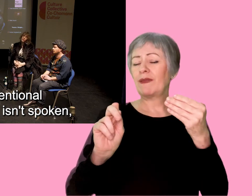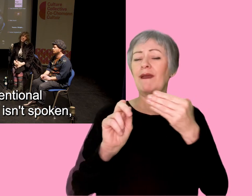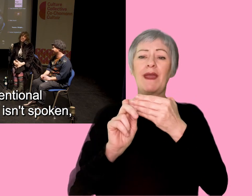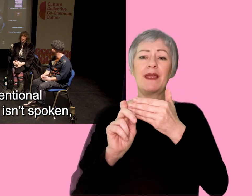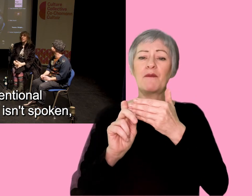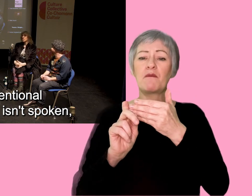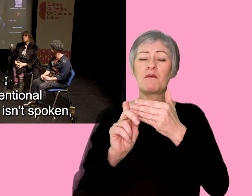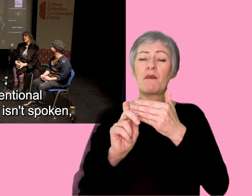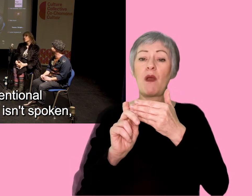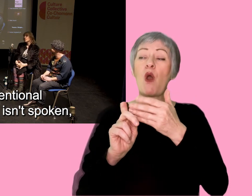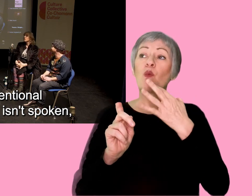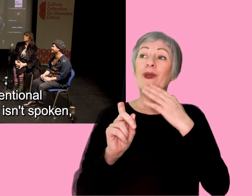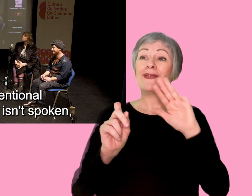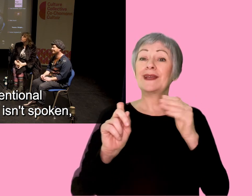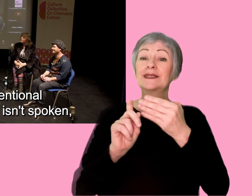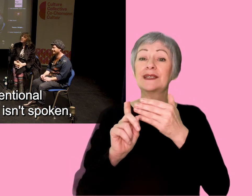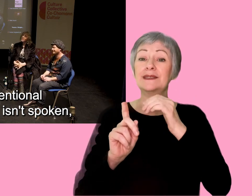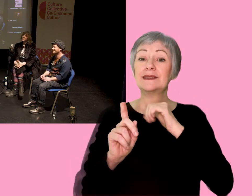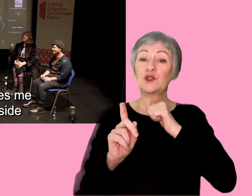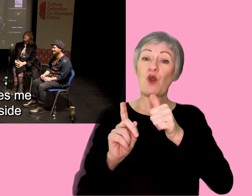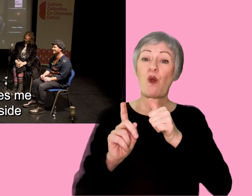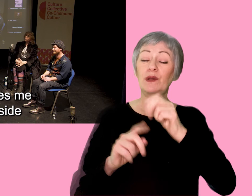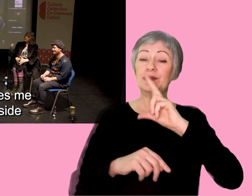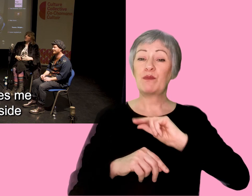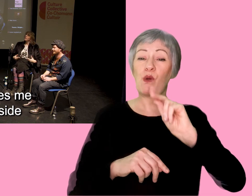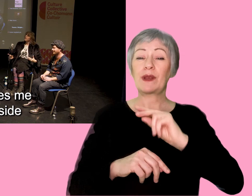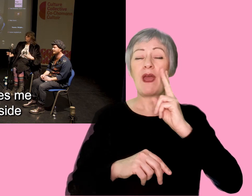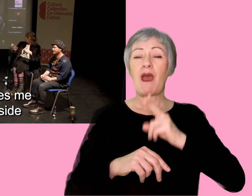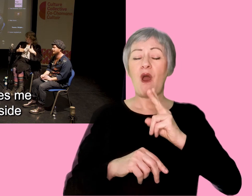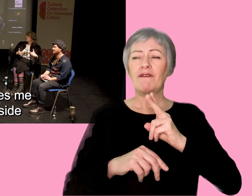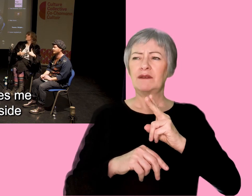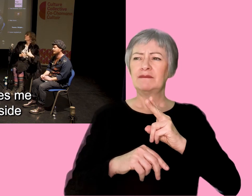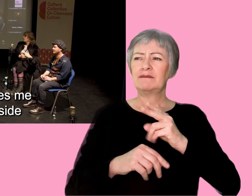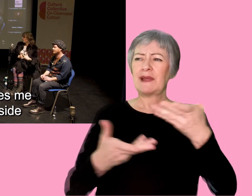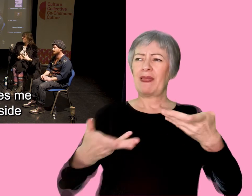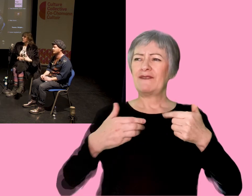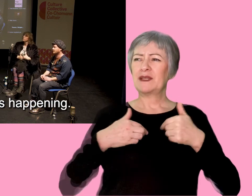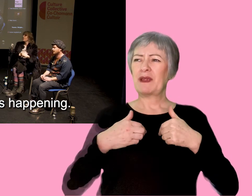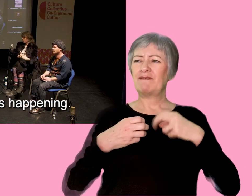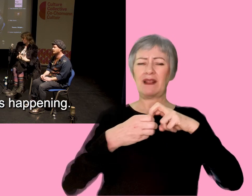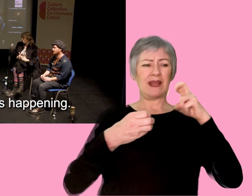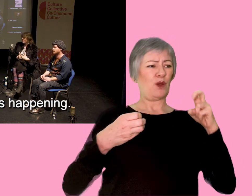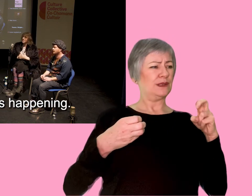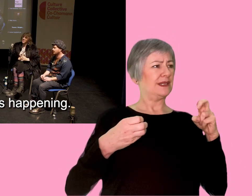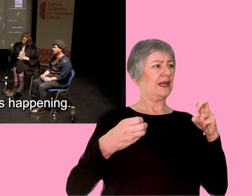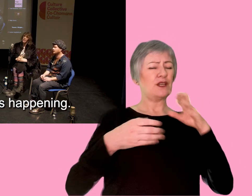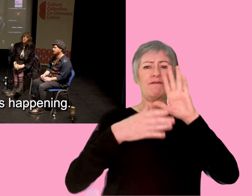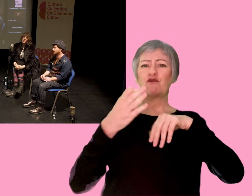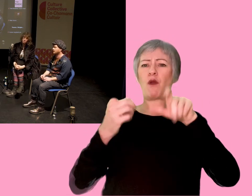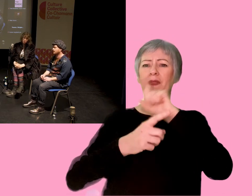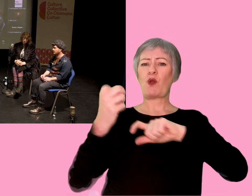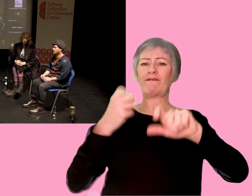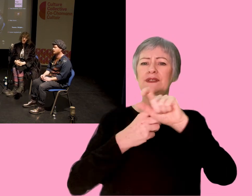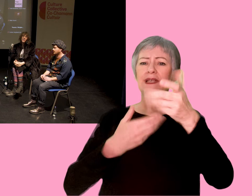even when the intention isn't spoken, how often that leaves me feeling on the outside of whatever conversation is